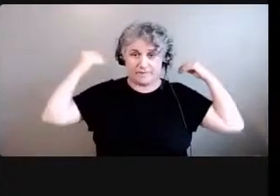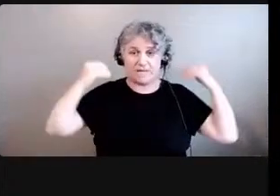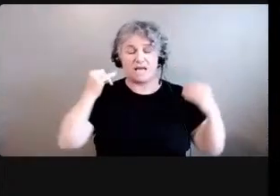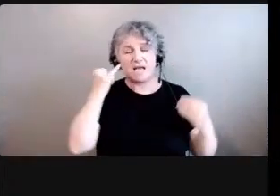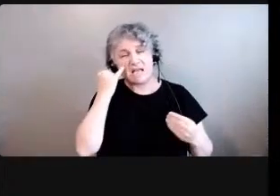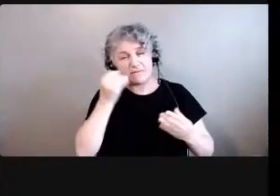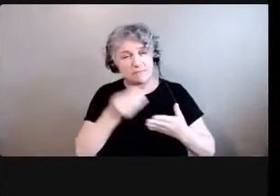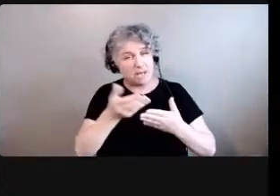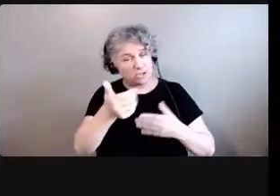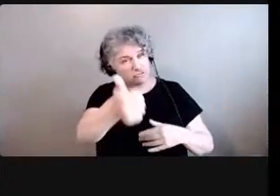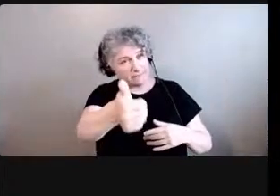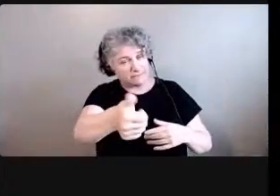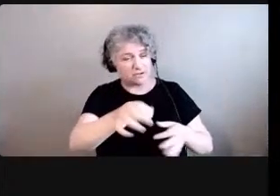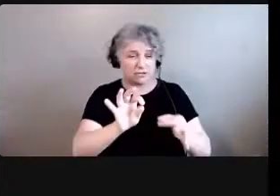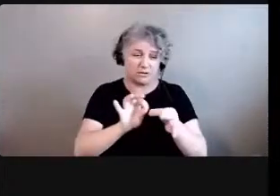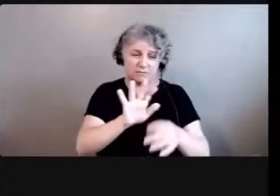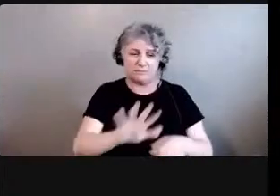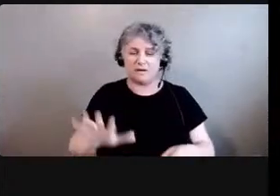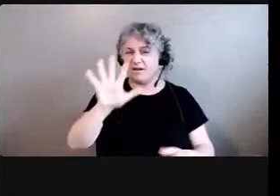would be